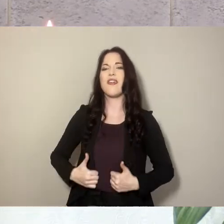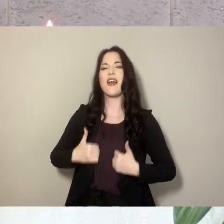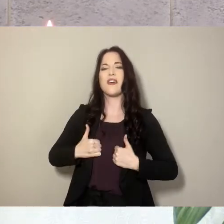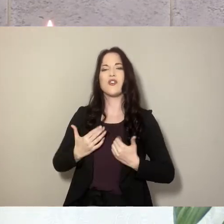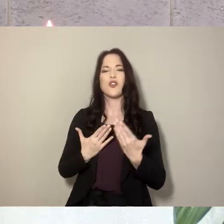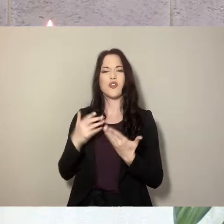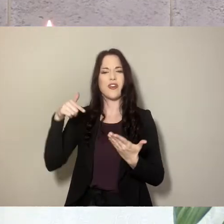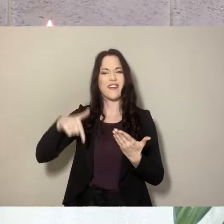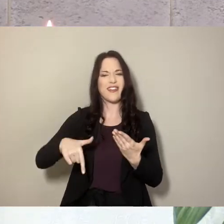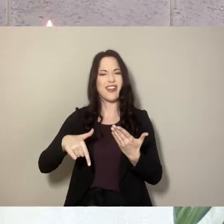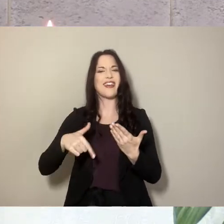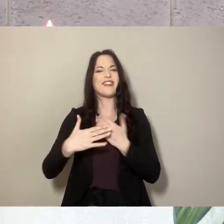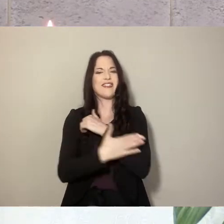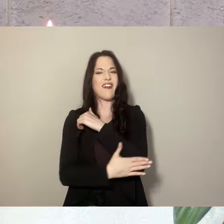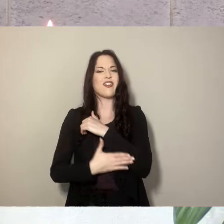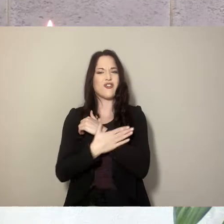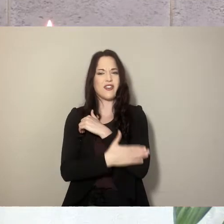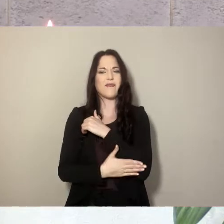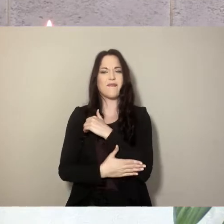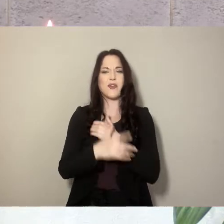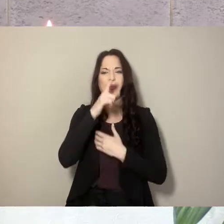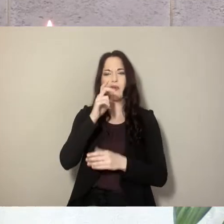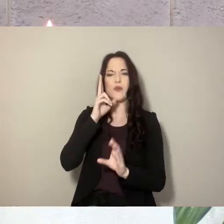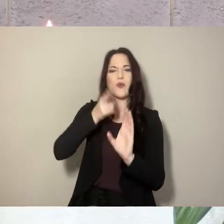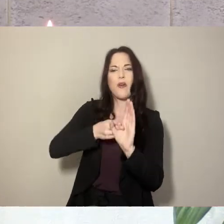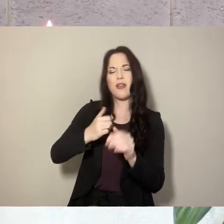for this country.